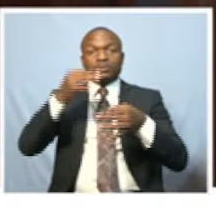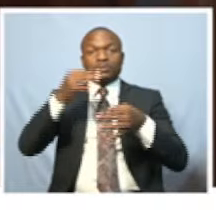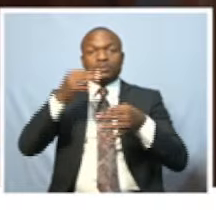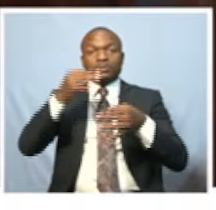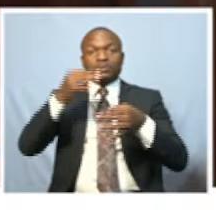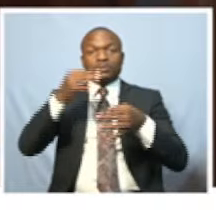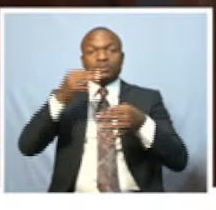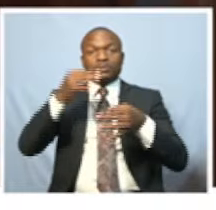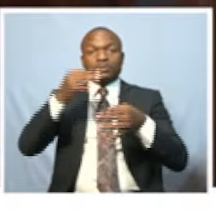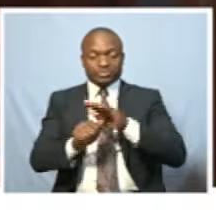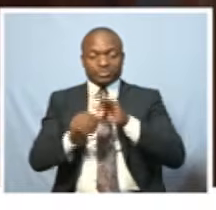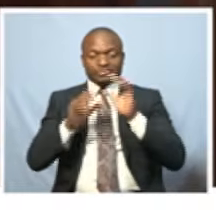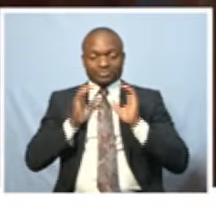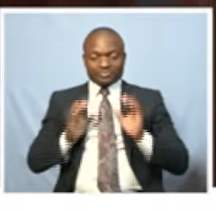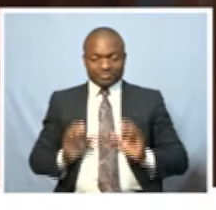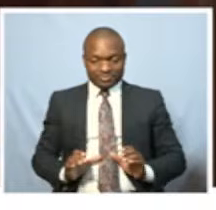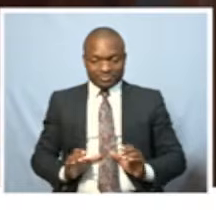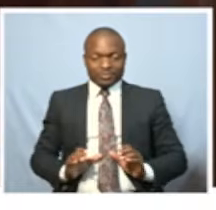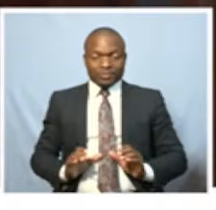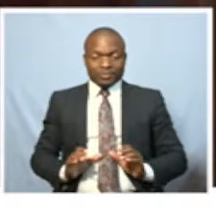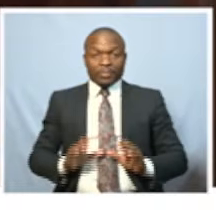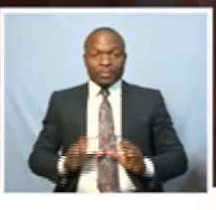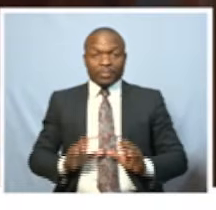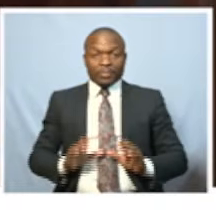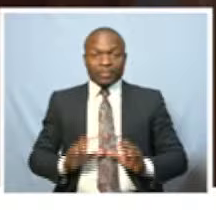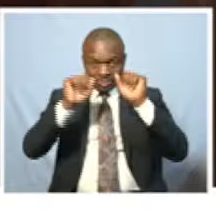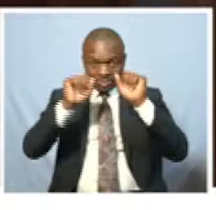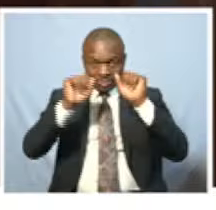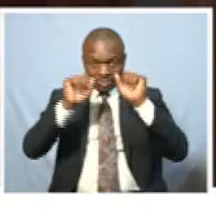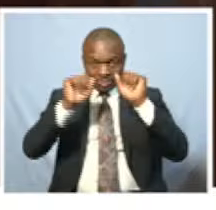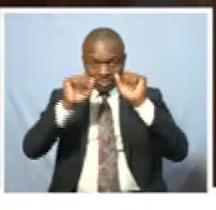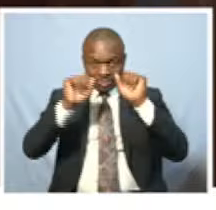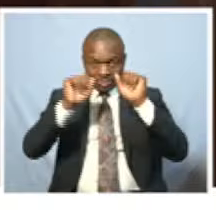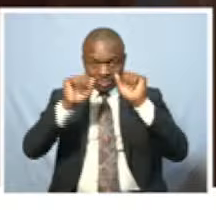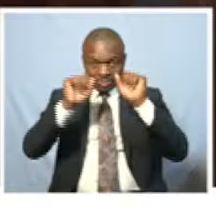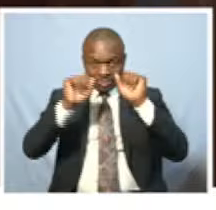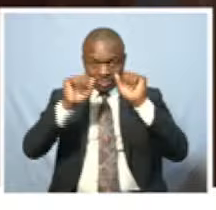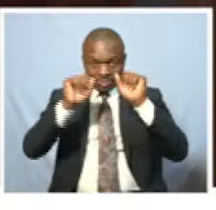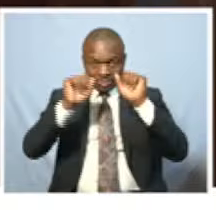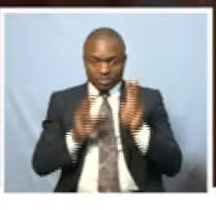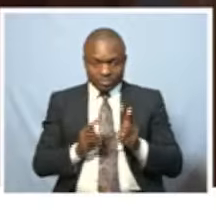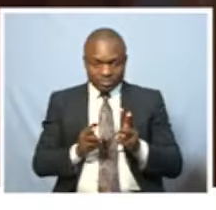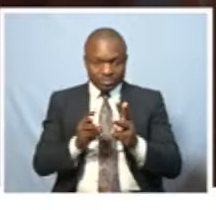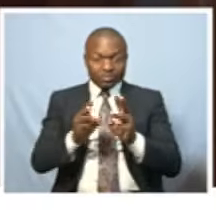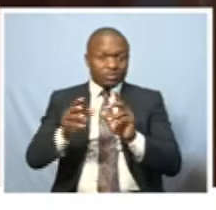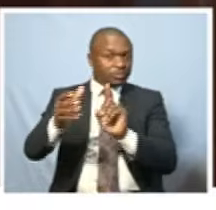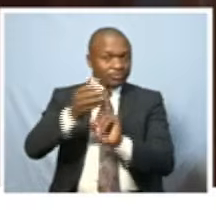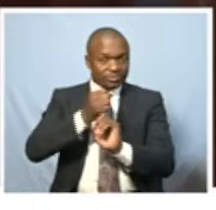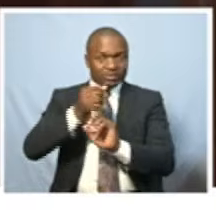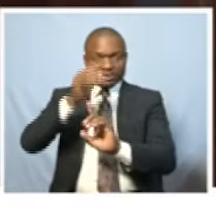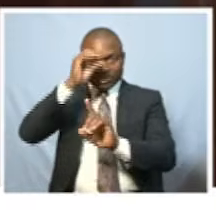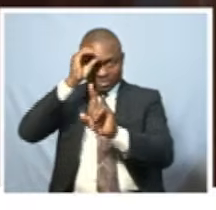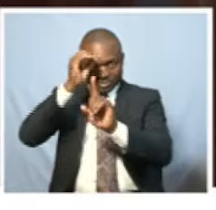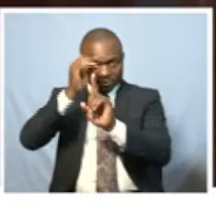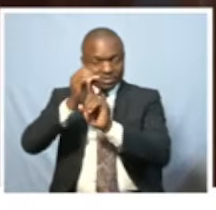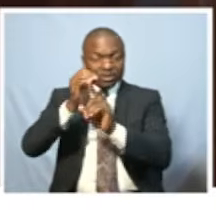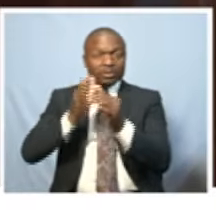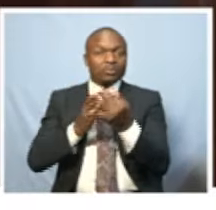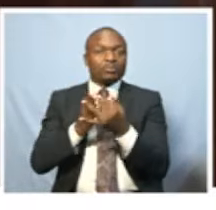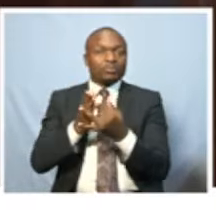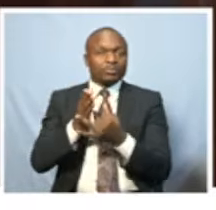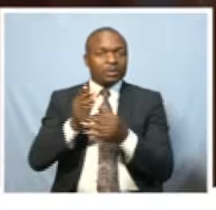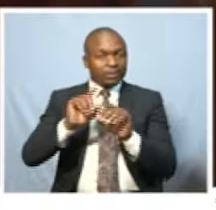all citizens. The President has shown a clear commitment to achieving the objective